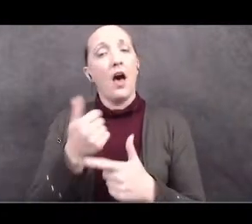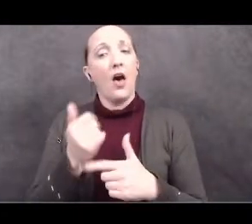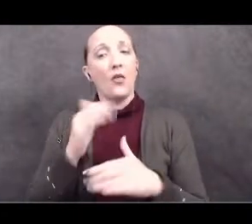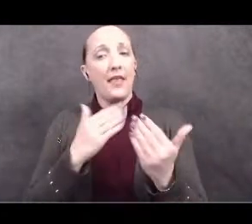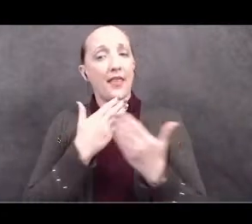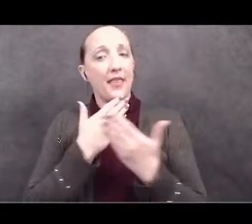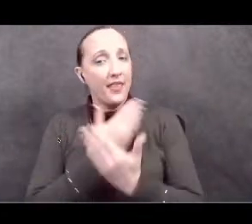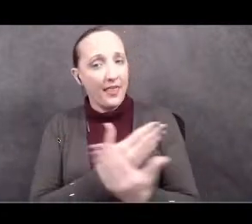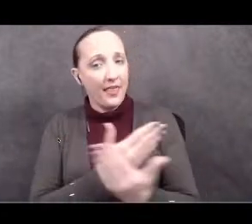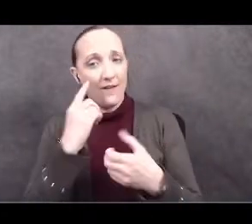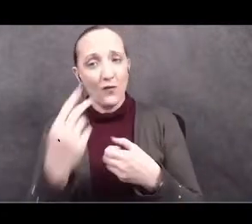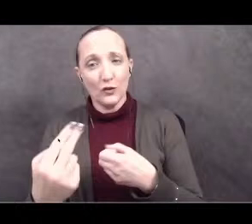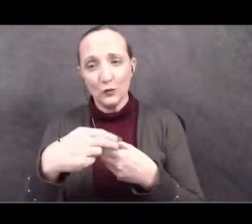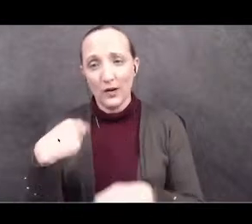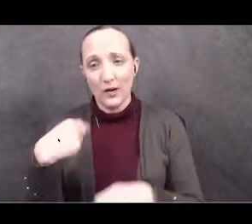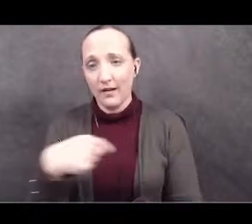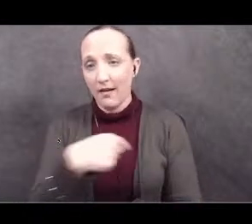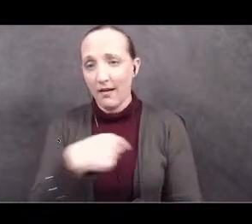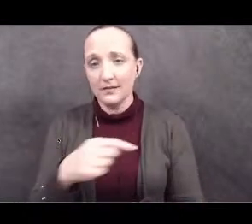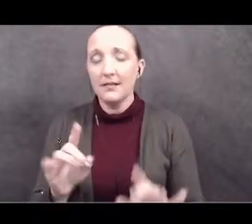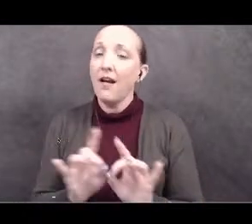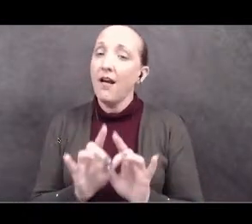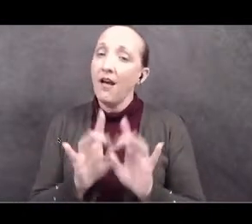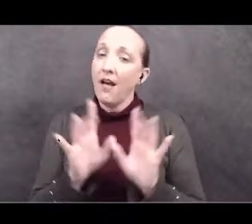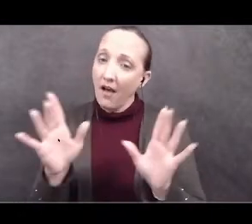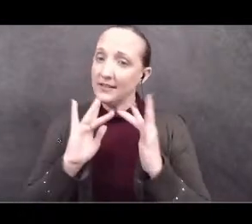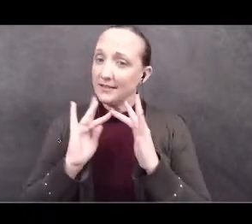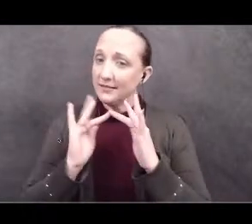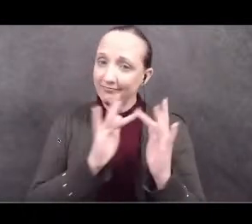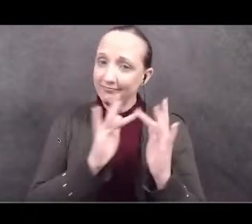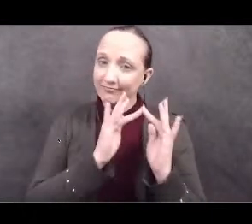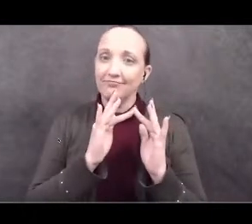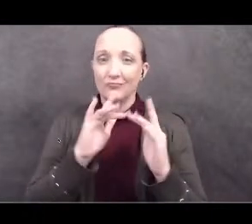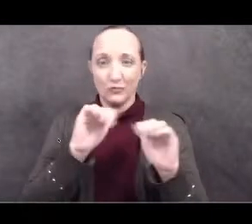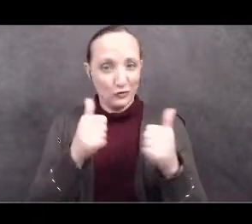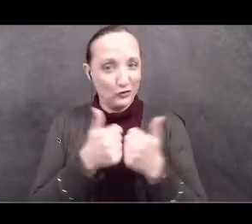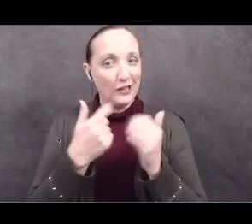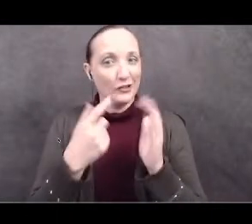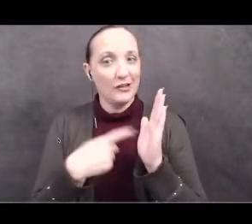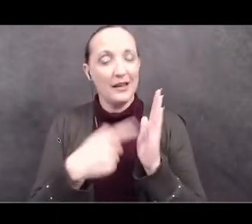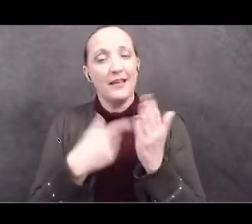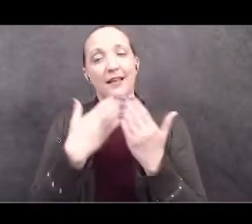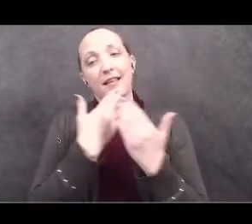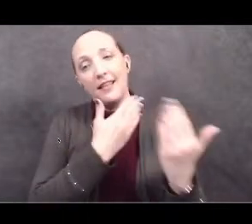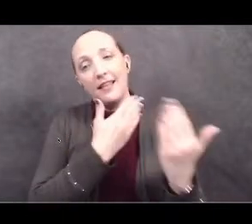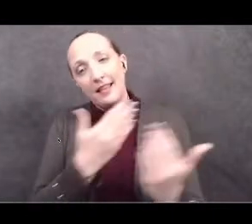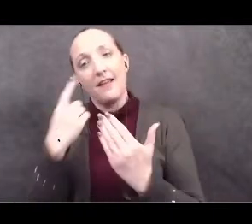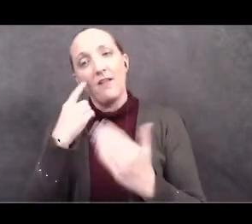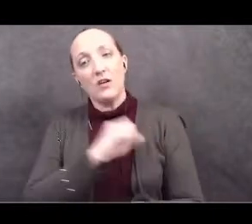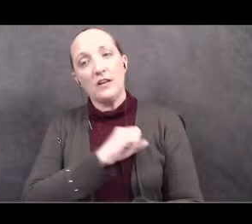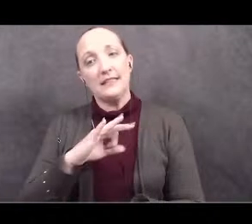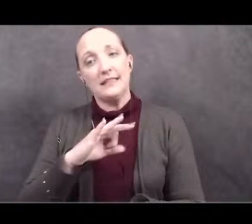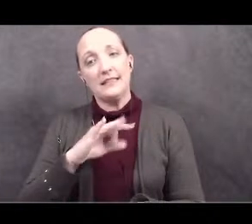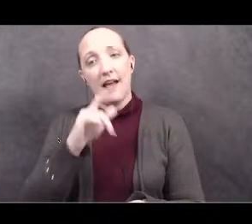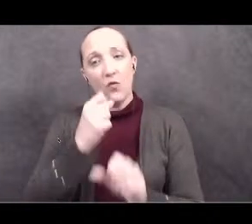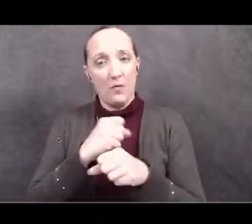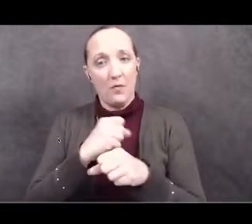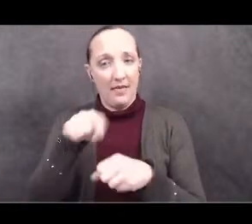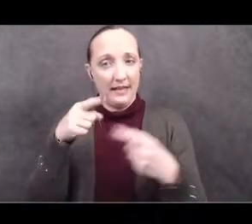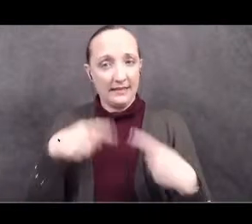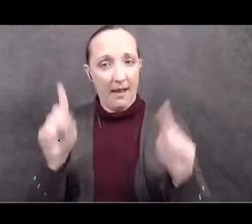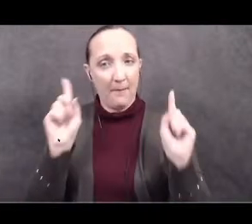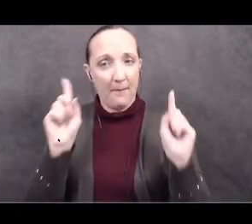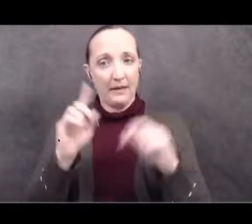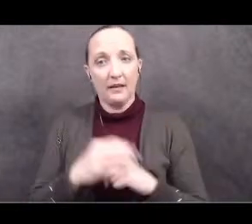us obviously um we're doing this virtually so it can be a challenge at times so thank you for staff for making this happen um and